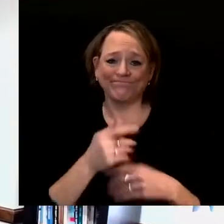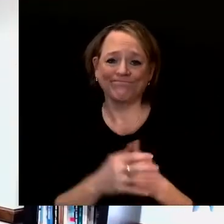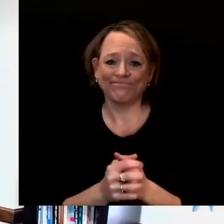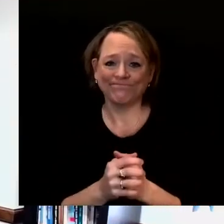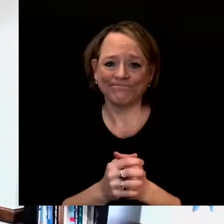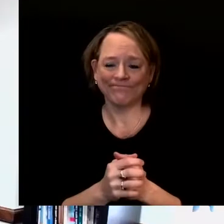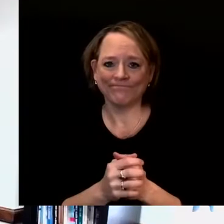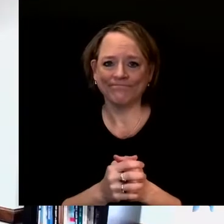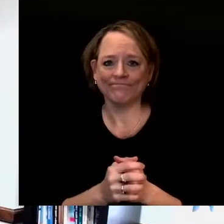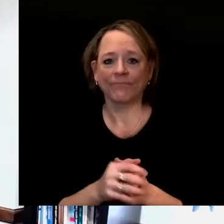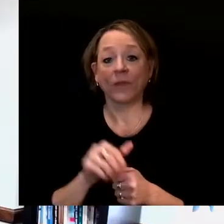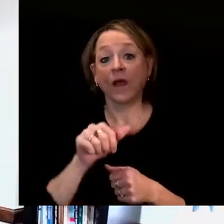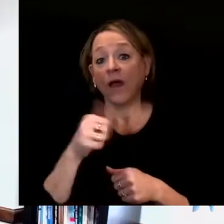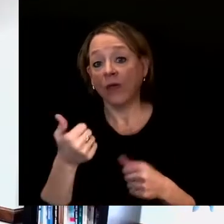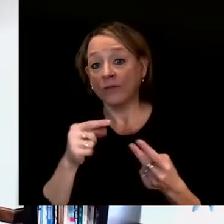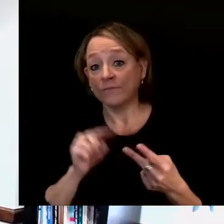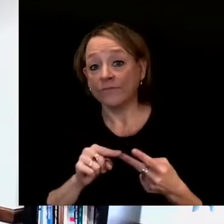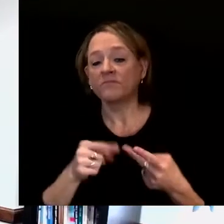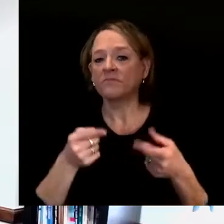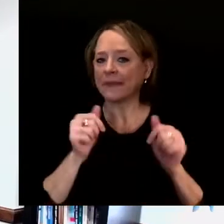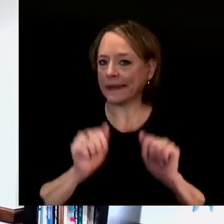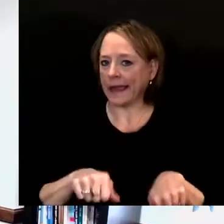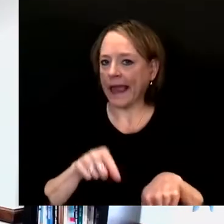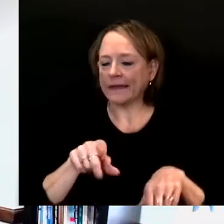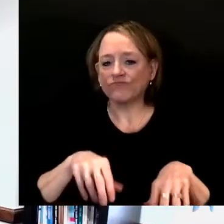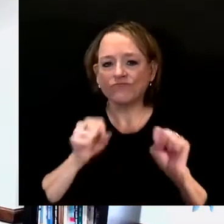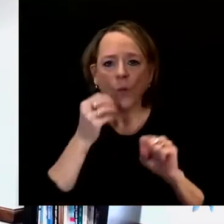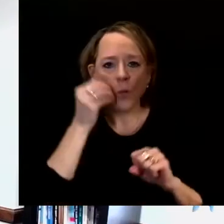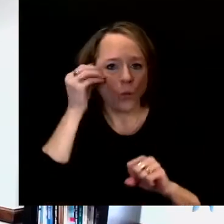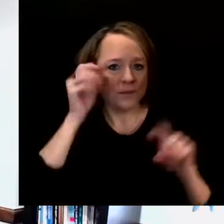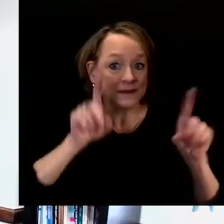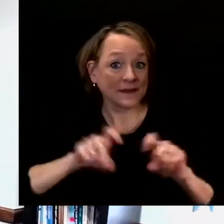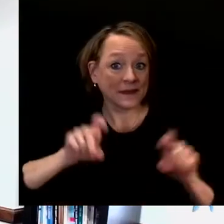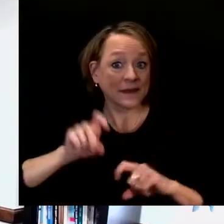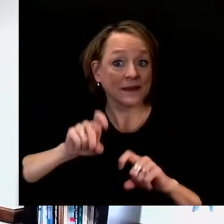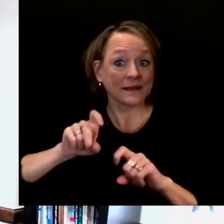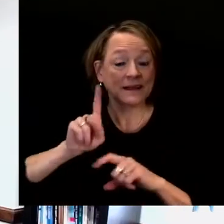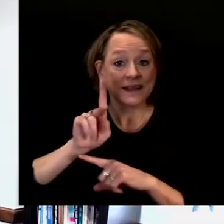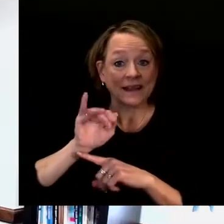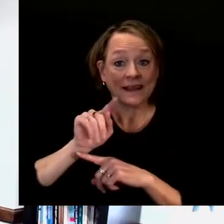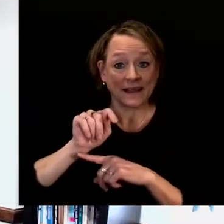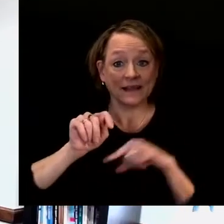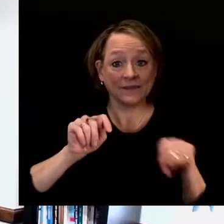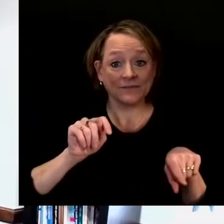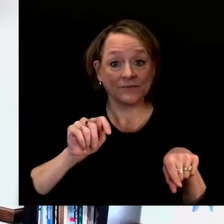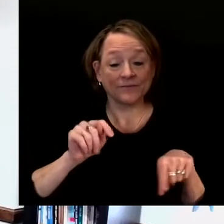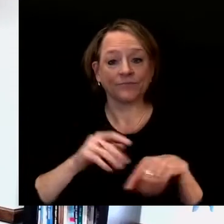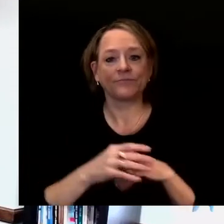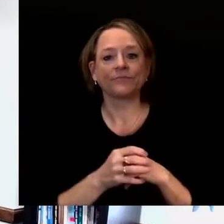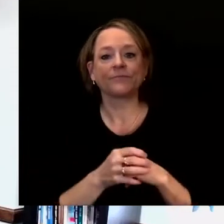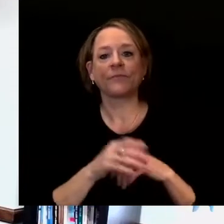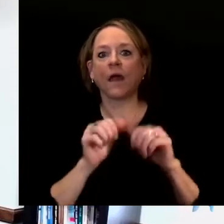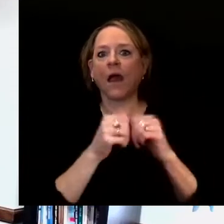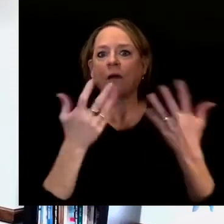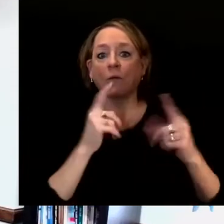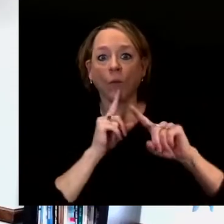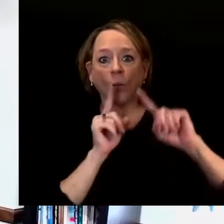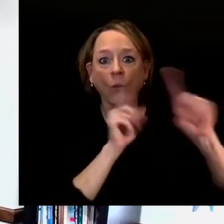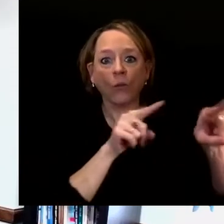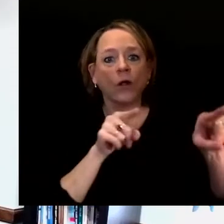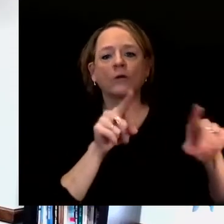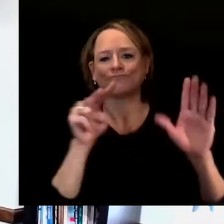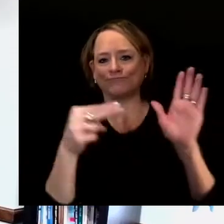Wisconsinites, regardless of symptoms or exposure, and you can find more information about how to order those at-home specimen collection kits on the